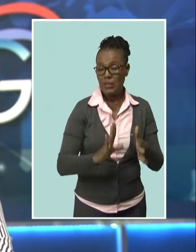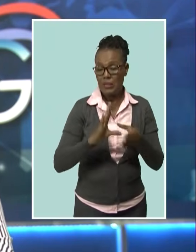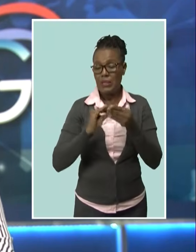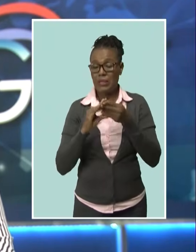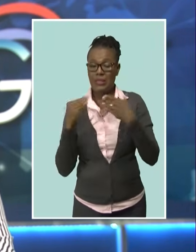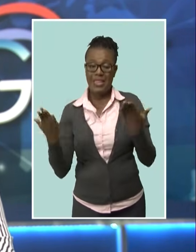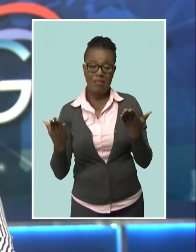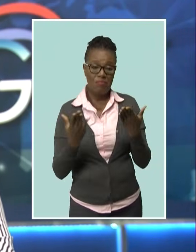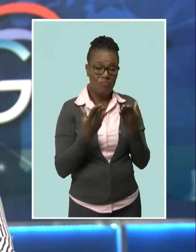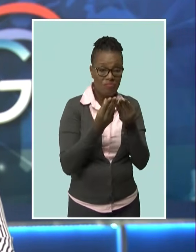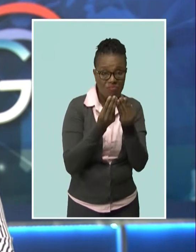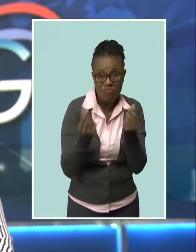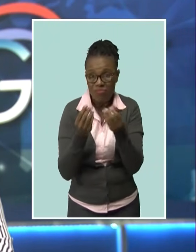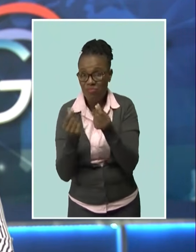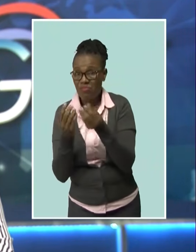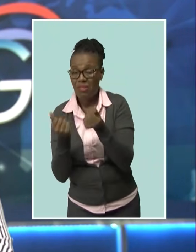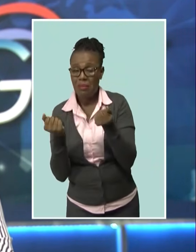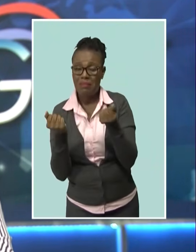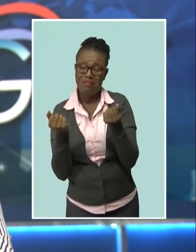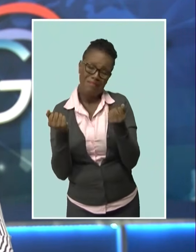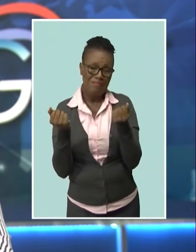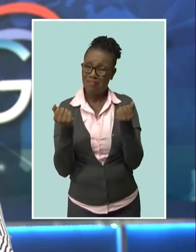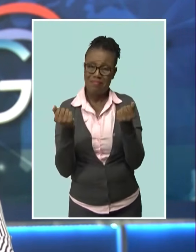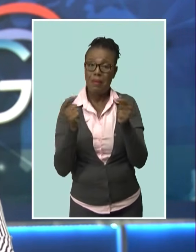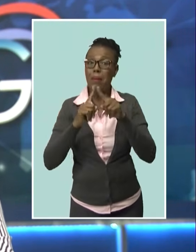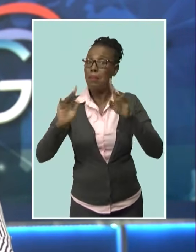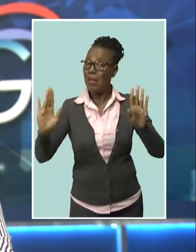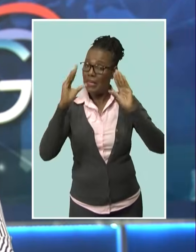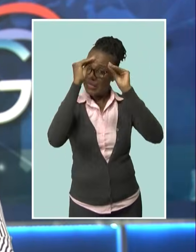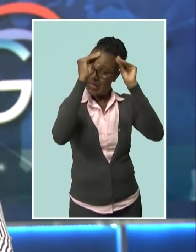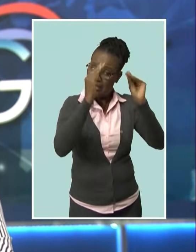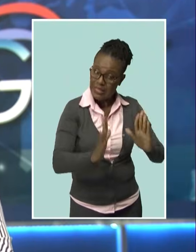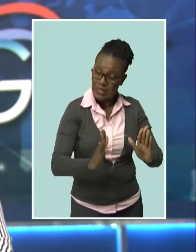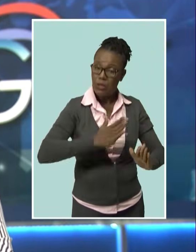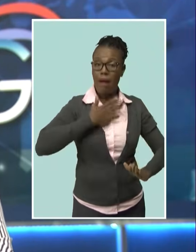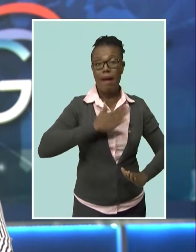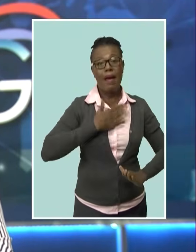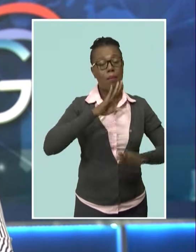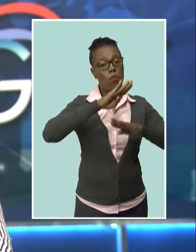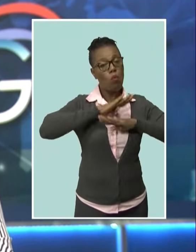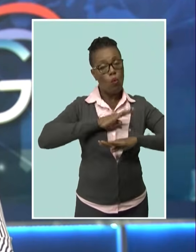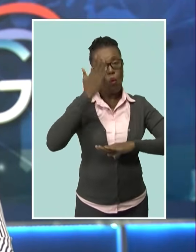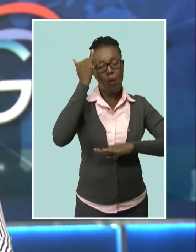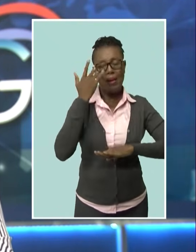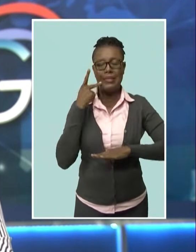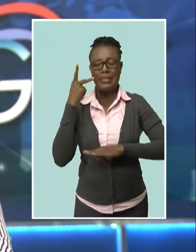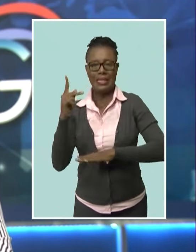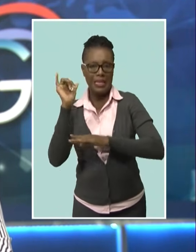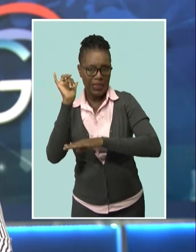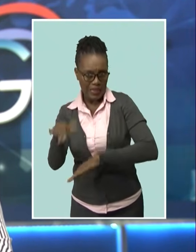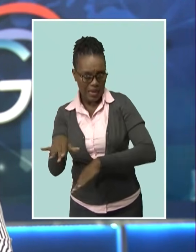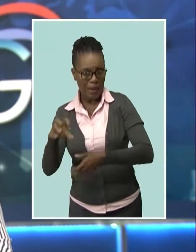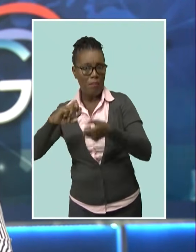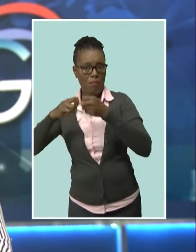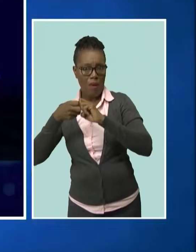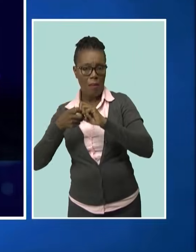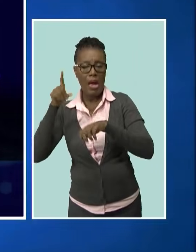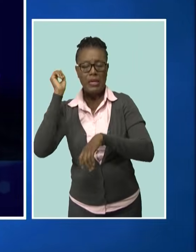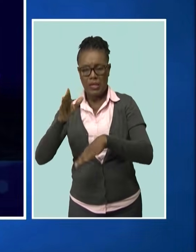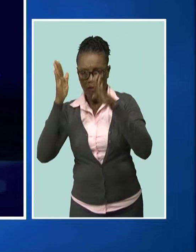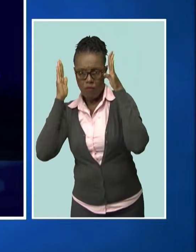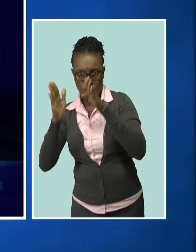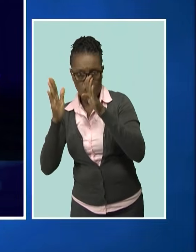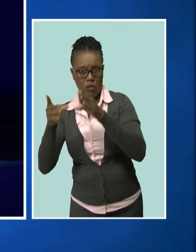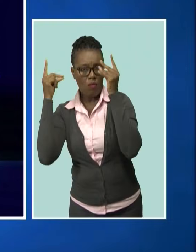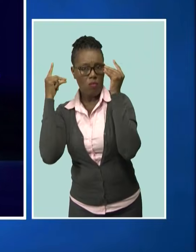been reached, teachers are satisfied that the ministry sees the need to treat to the matter with urgency. We're